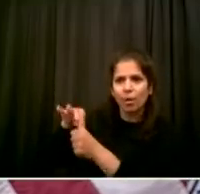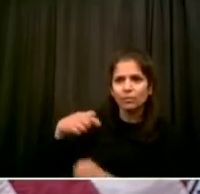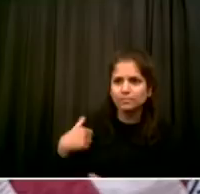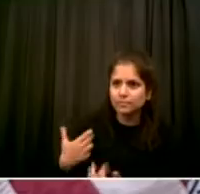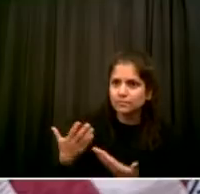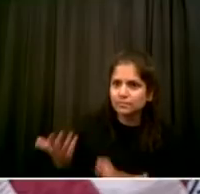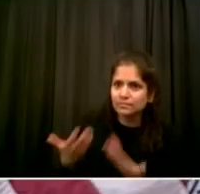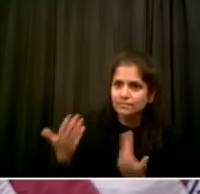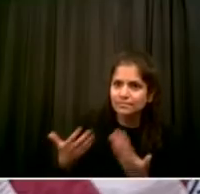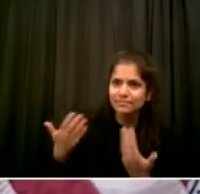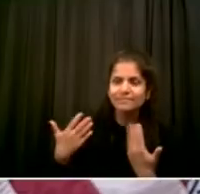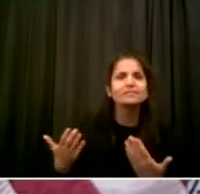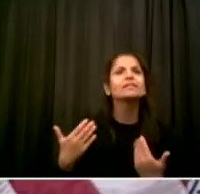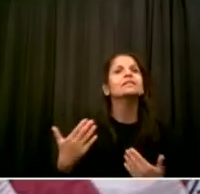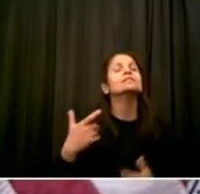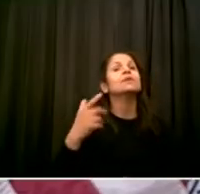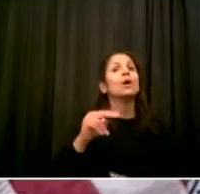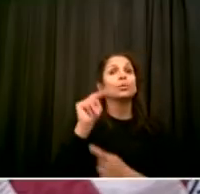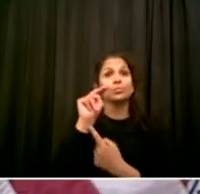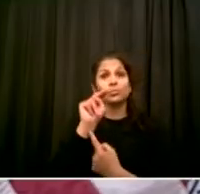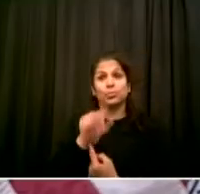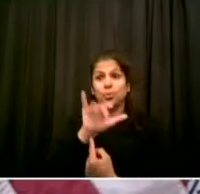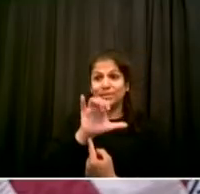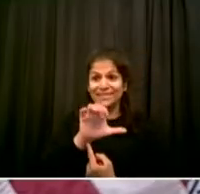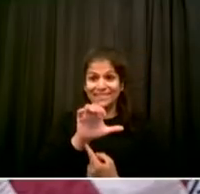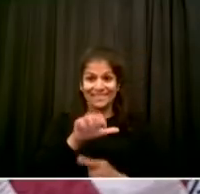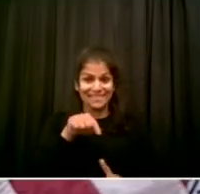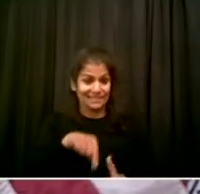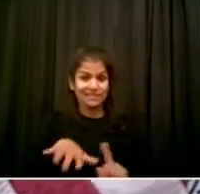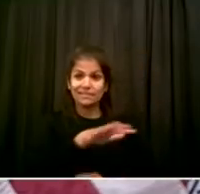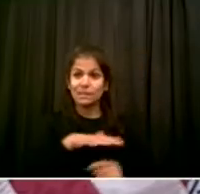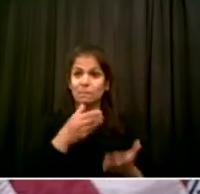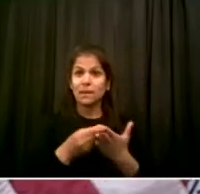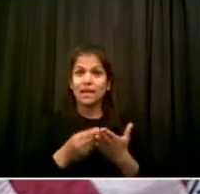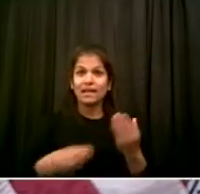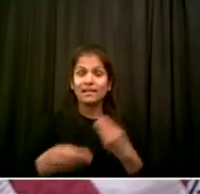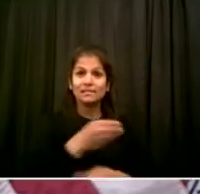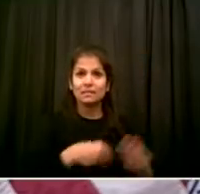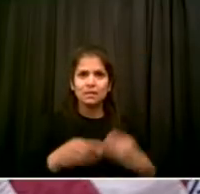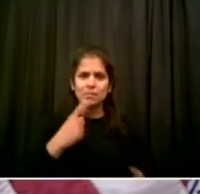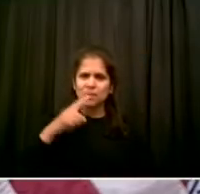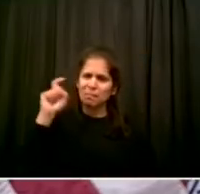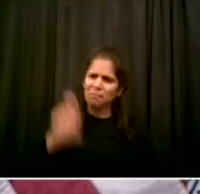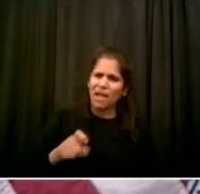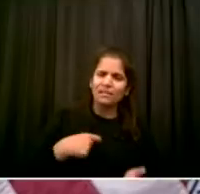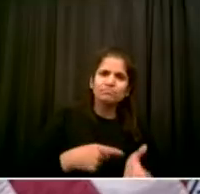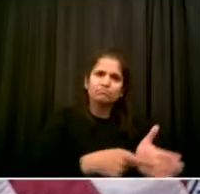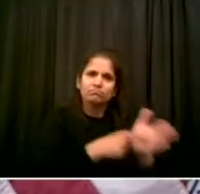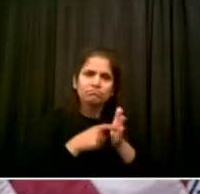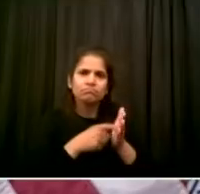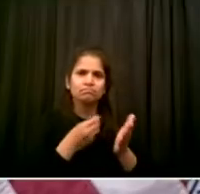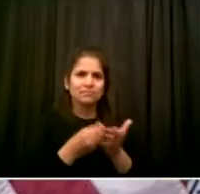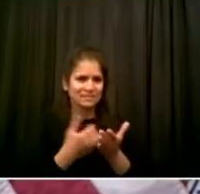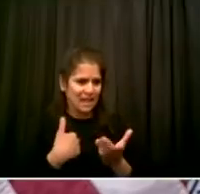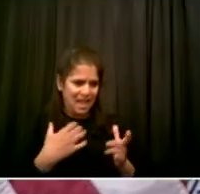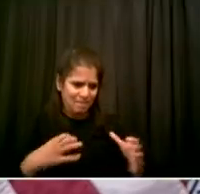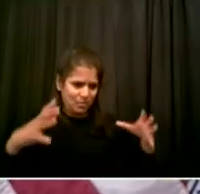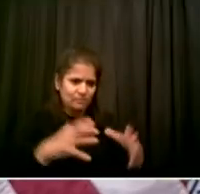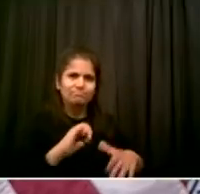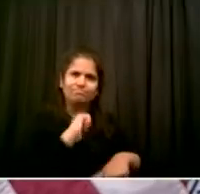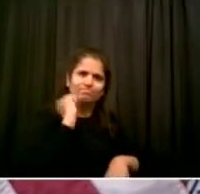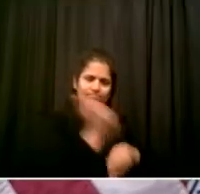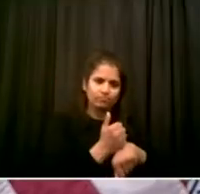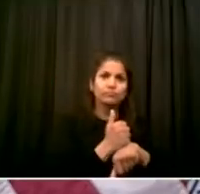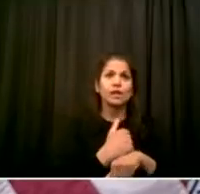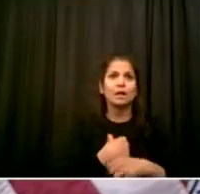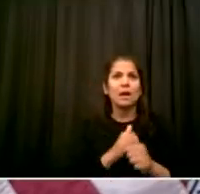June, so we have about 4 weeks. So this week, I asked the state of New York for help. I asked the state of